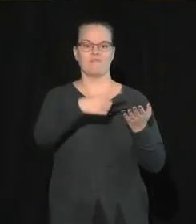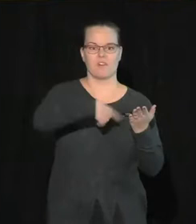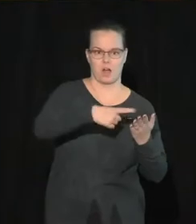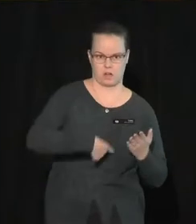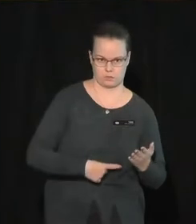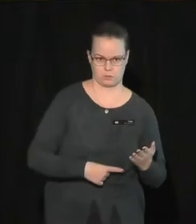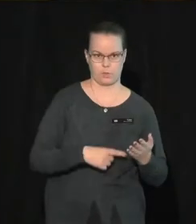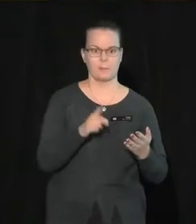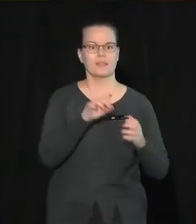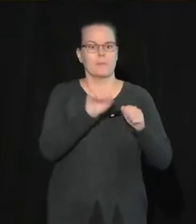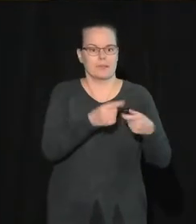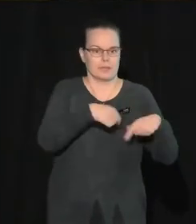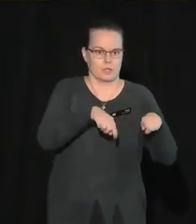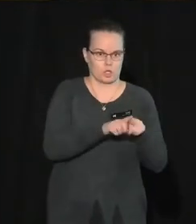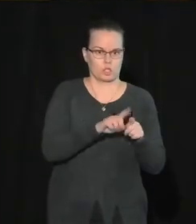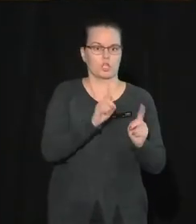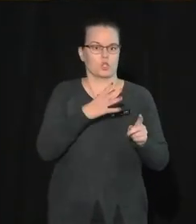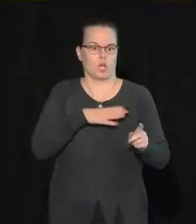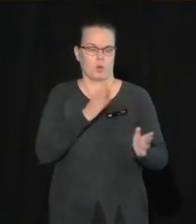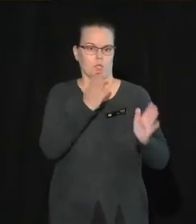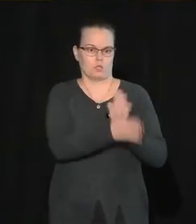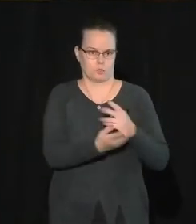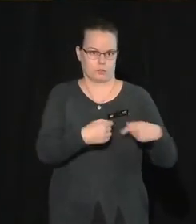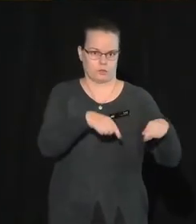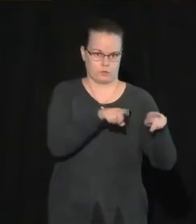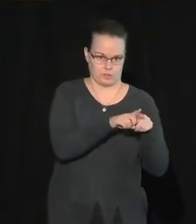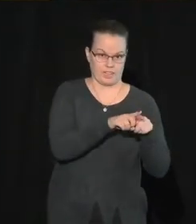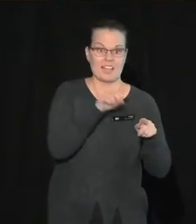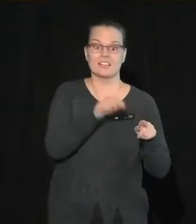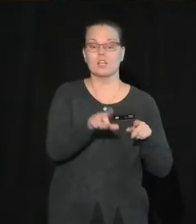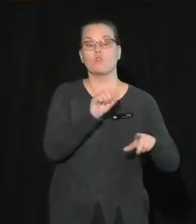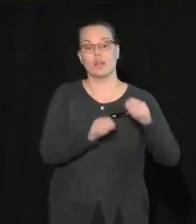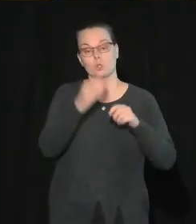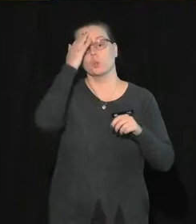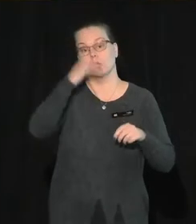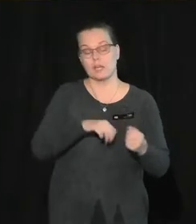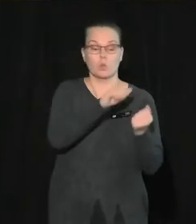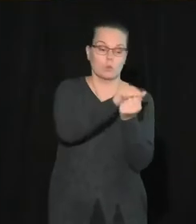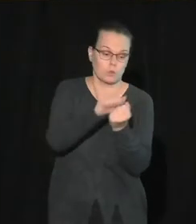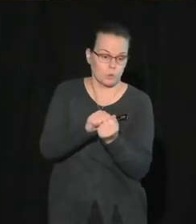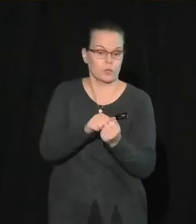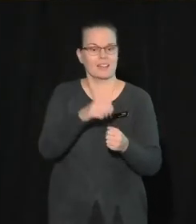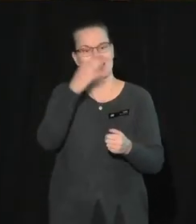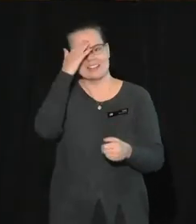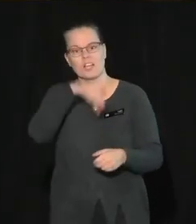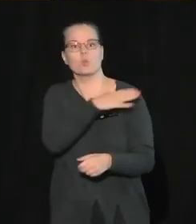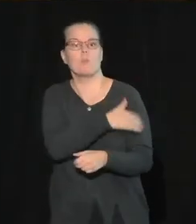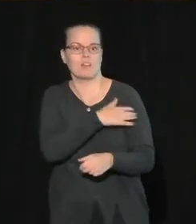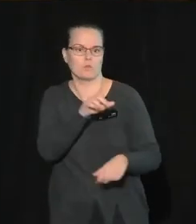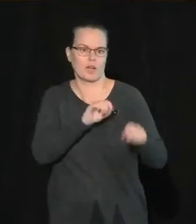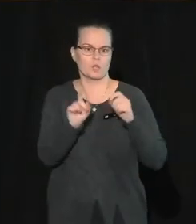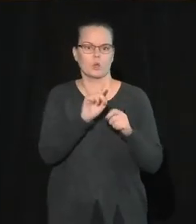requirements for a number of carefully selected products and services. There is a very strong